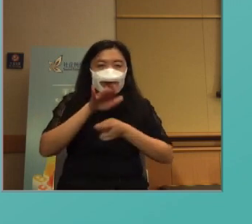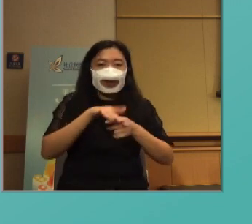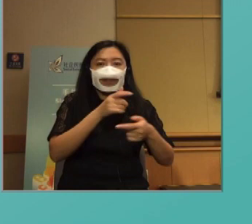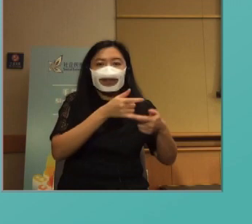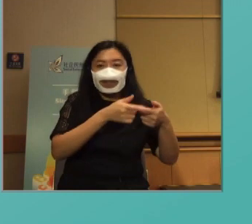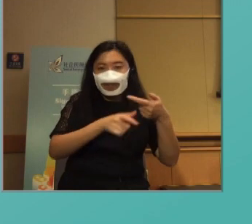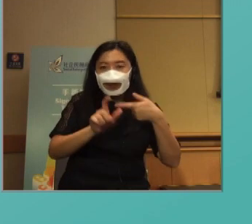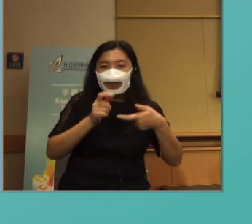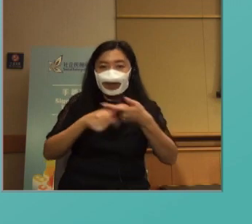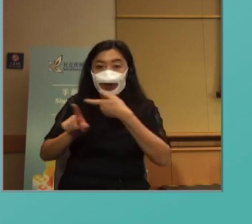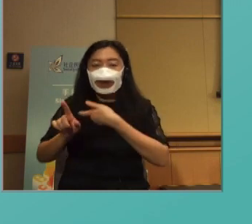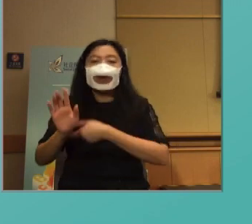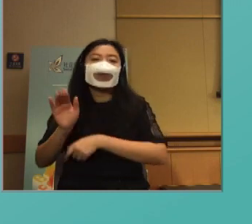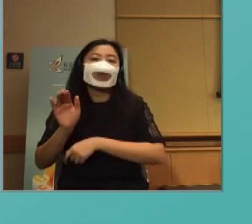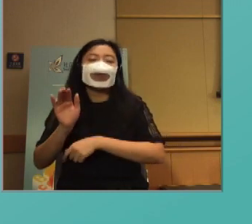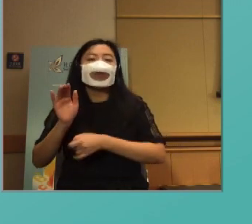Secondary market trade